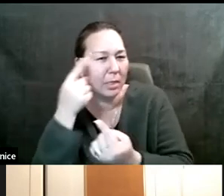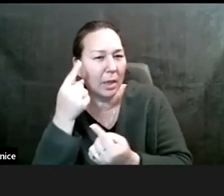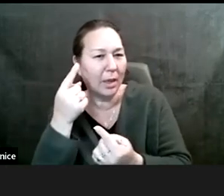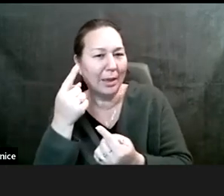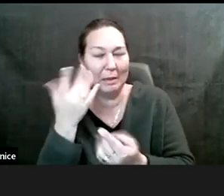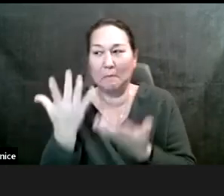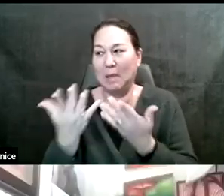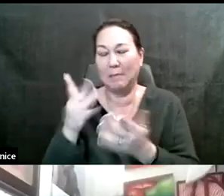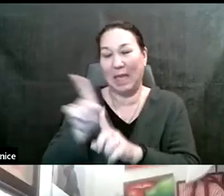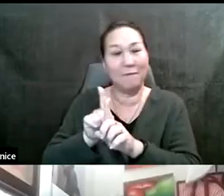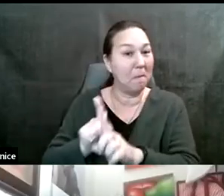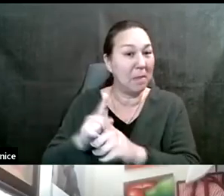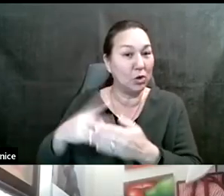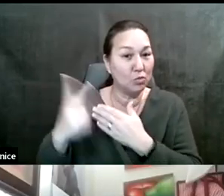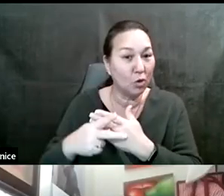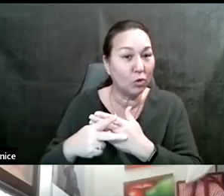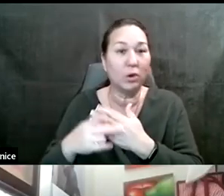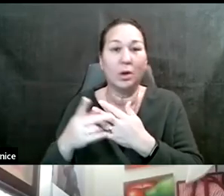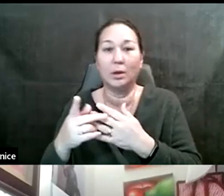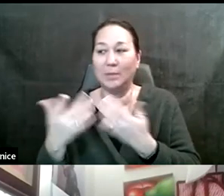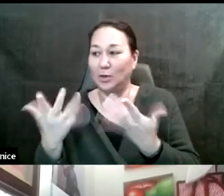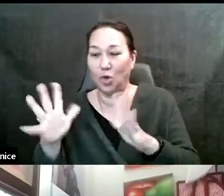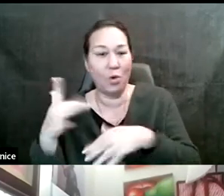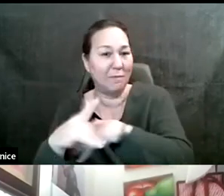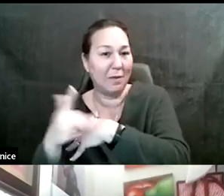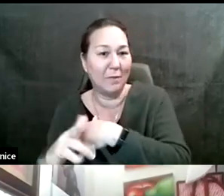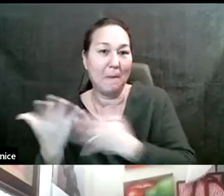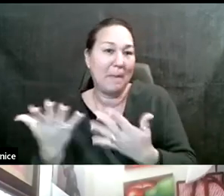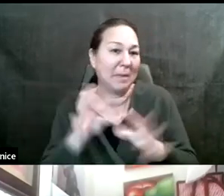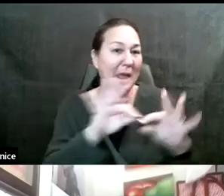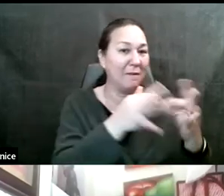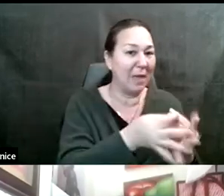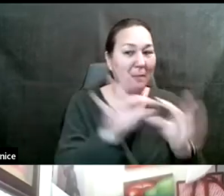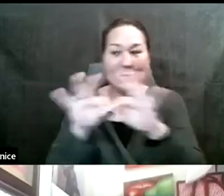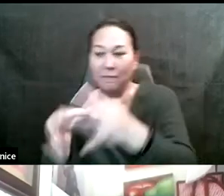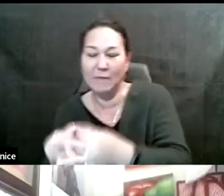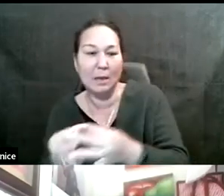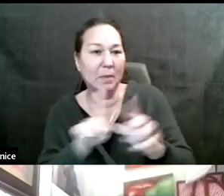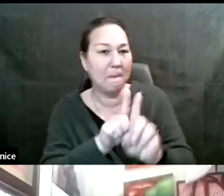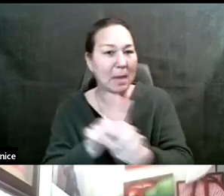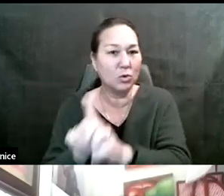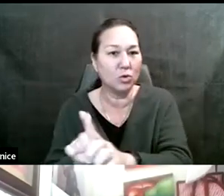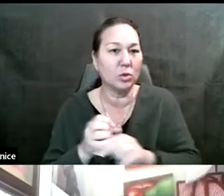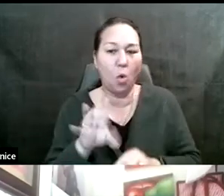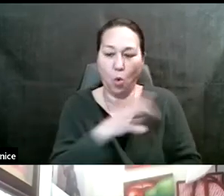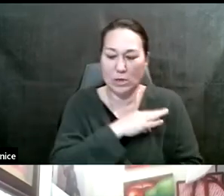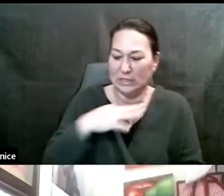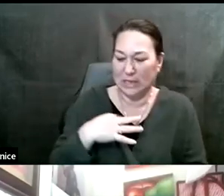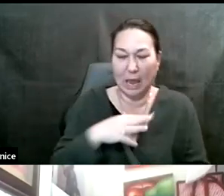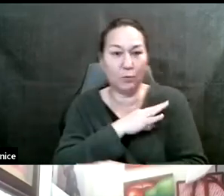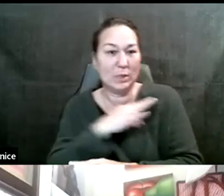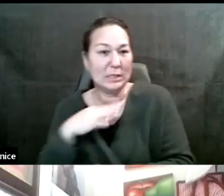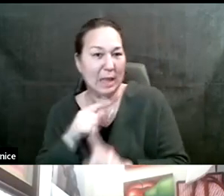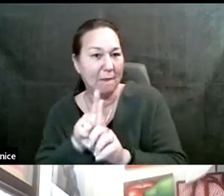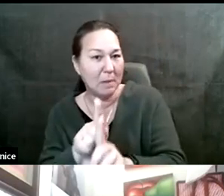sometimes it can be family to family mentorship opportunities it can be staffed to student mentorship opportunities and then helping them to build